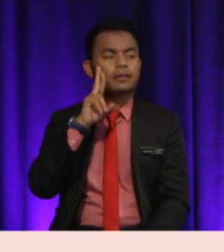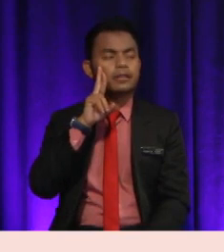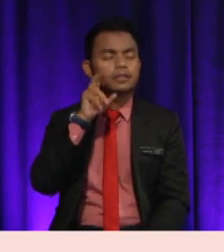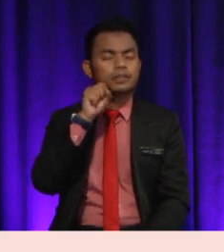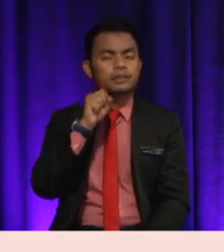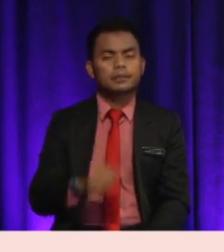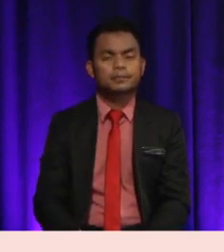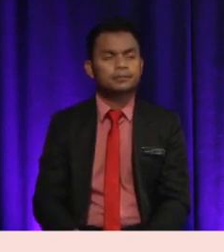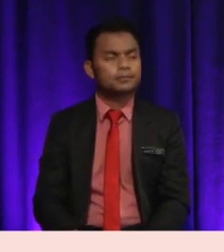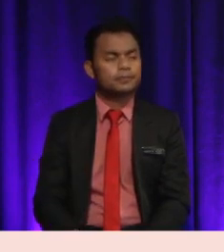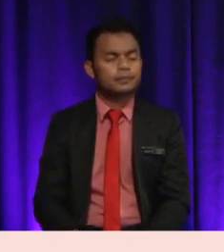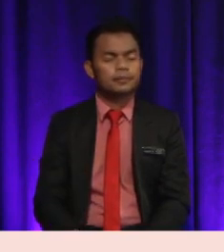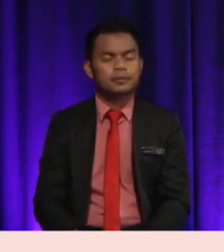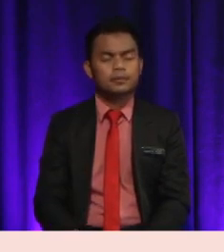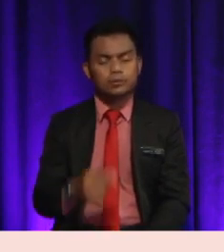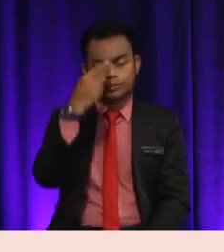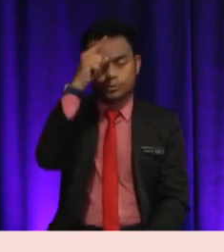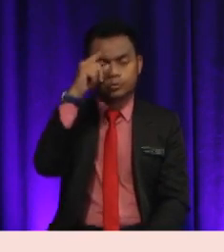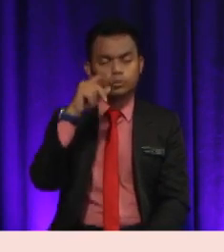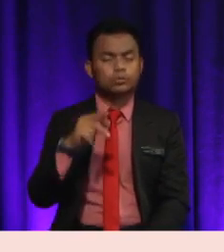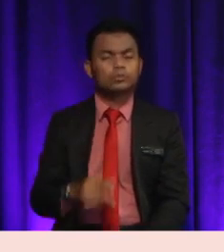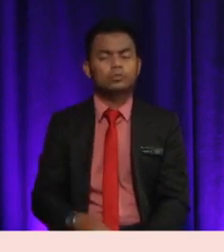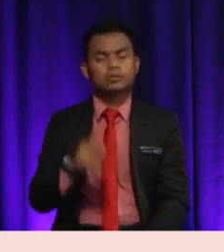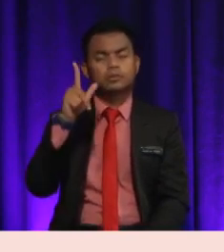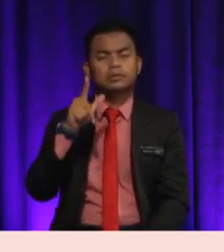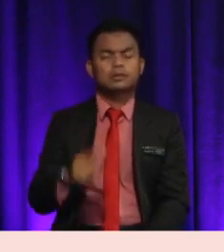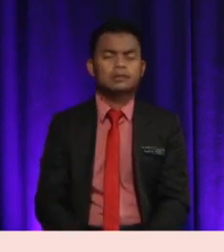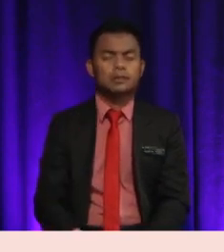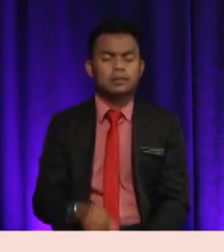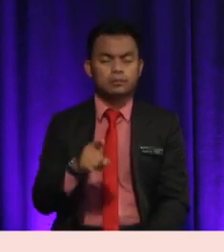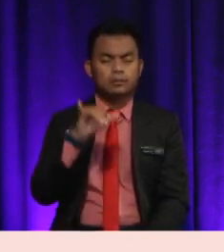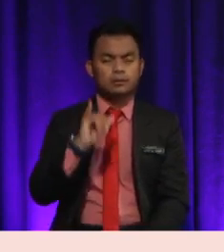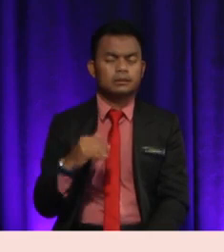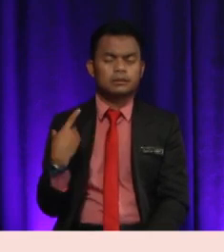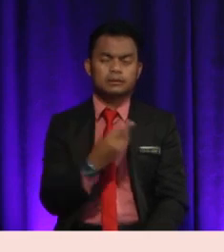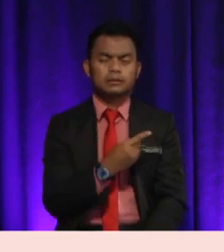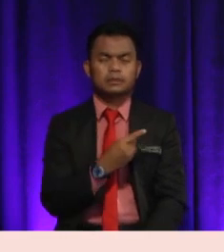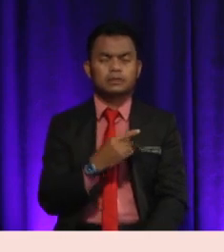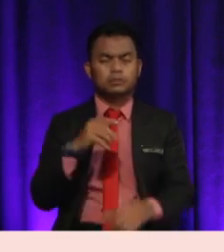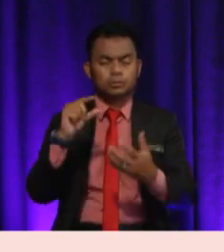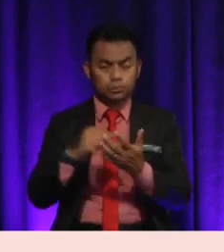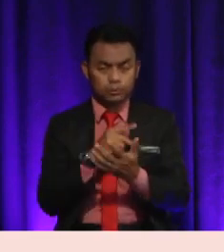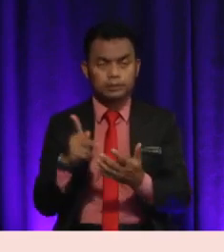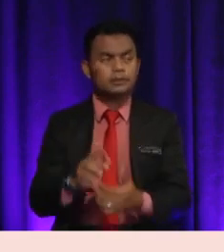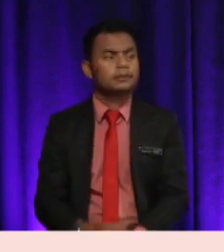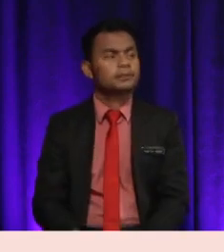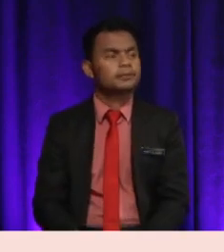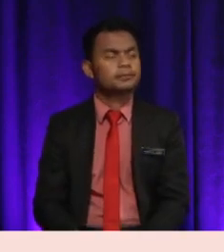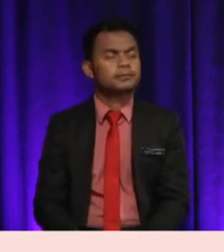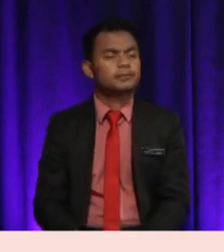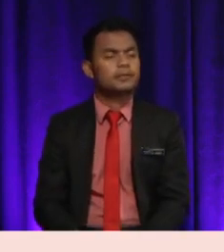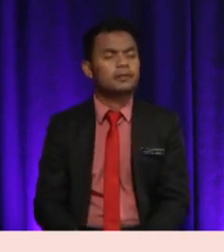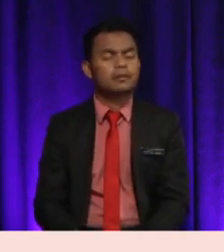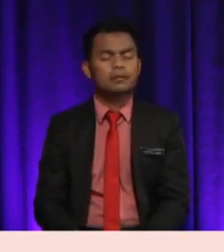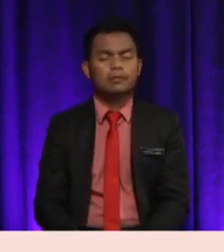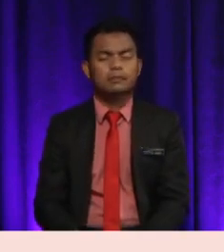In paragraph 4, why does the writer use the phrase more than meets the eye? The keyword is more than meets the eye. Okay,